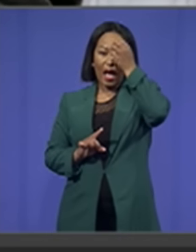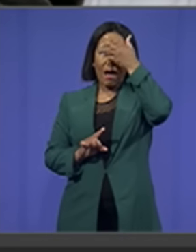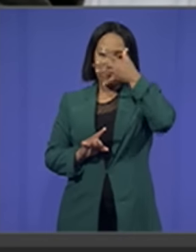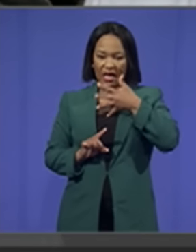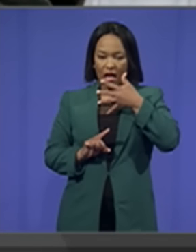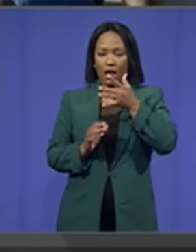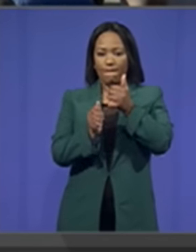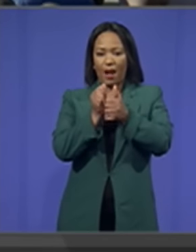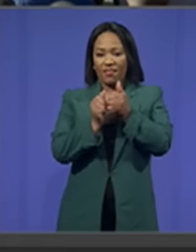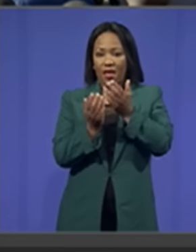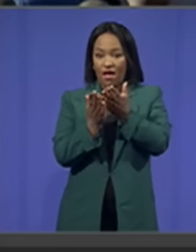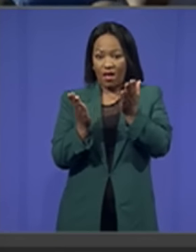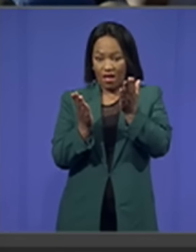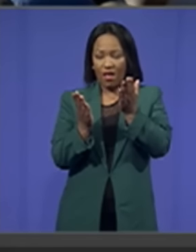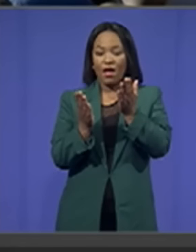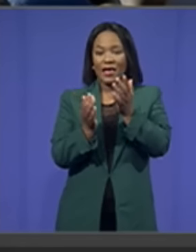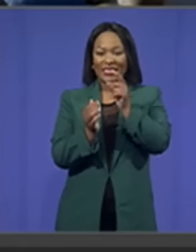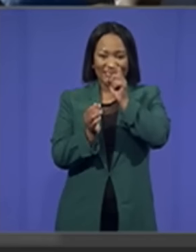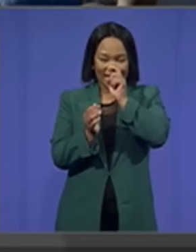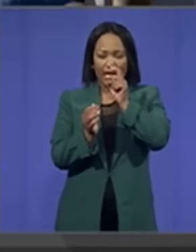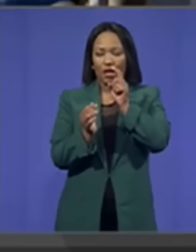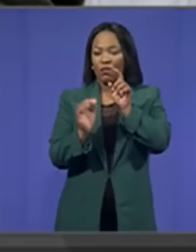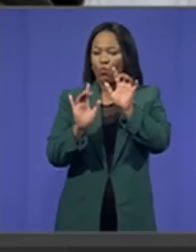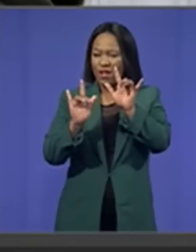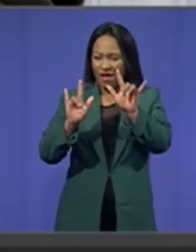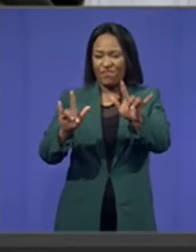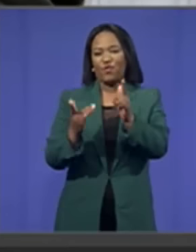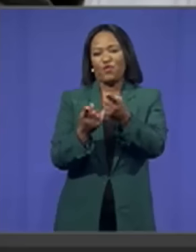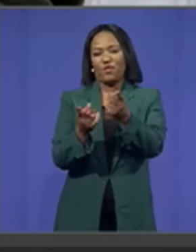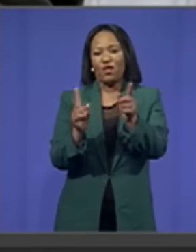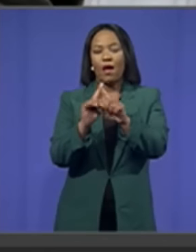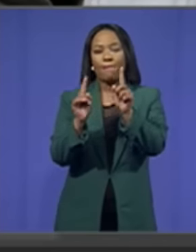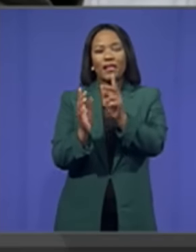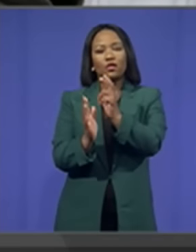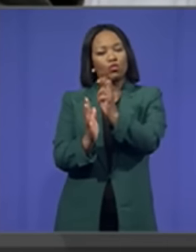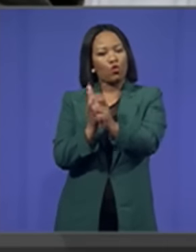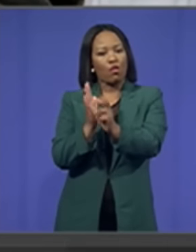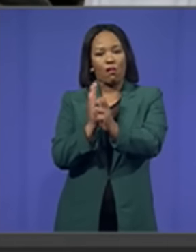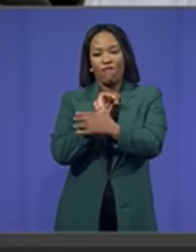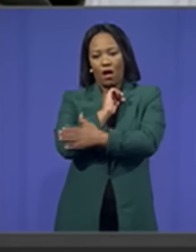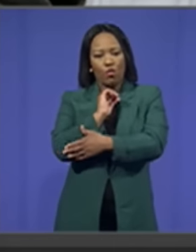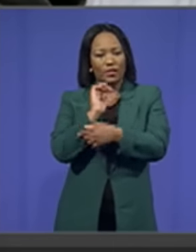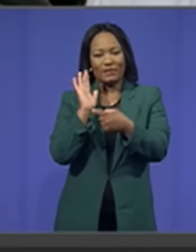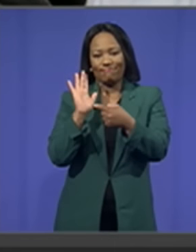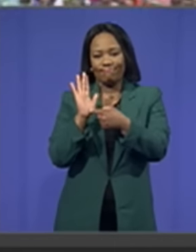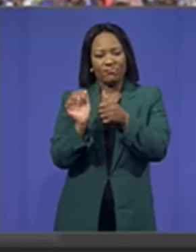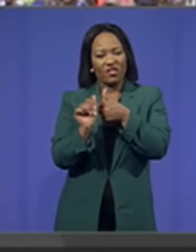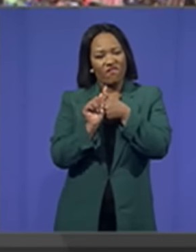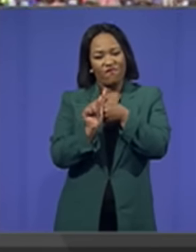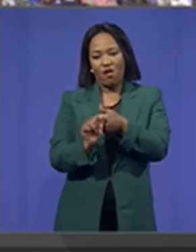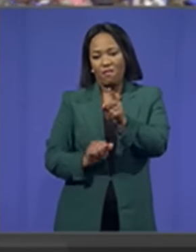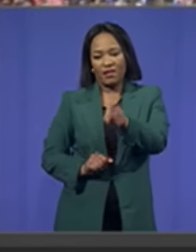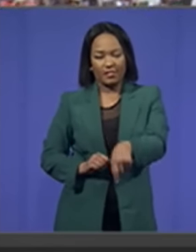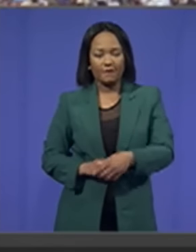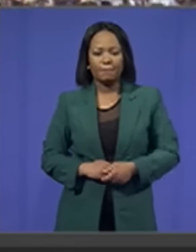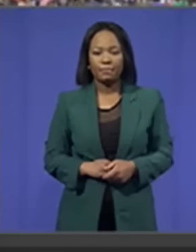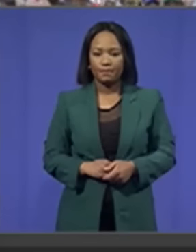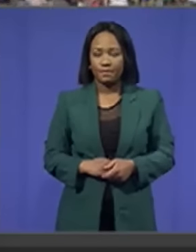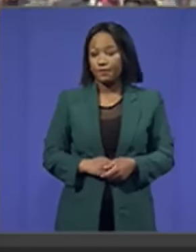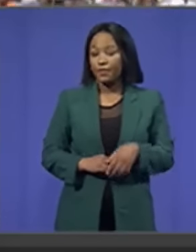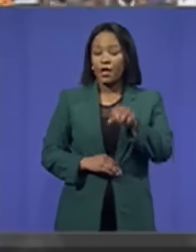all. However, we are saying that let us follow the rules of the country that you want to be at. Ati harele ba